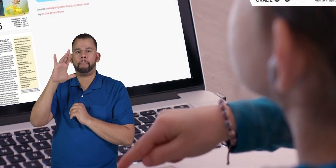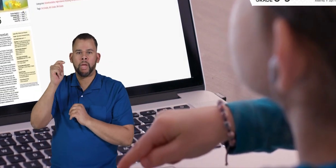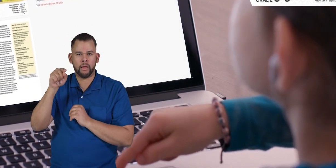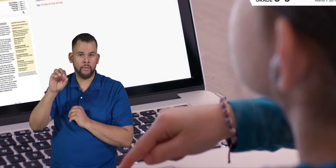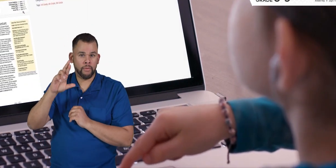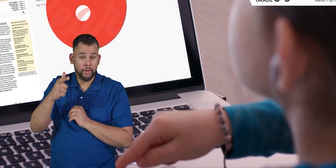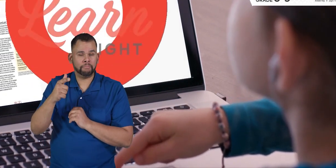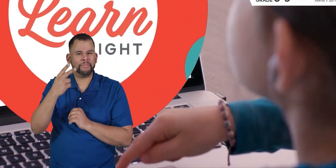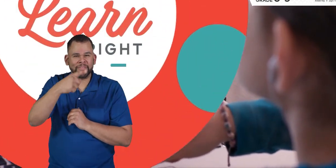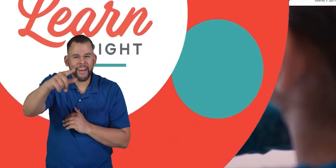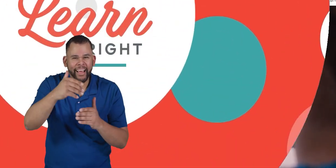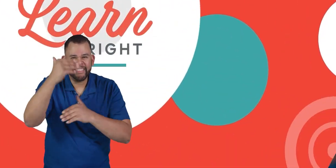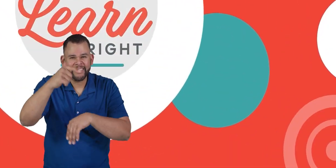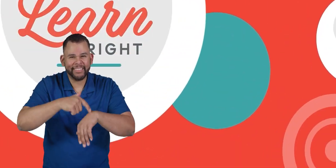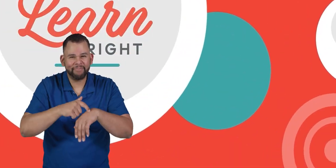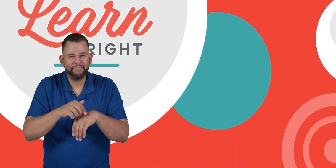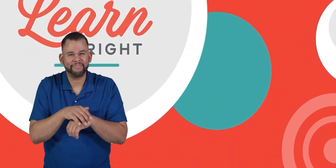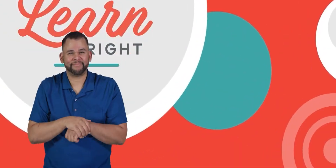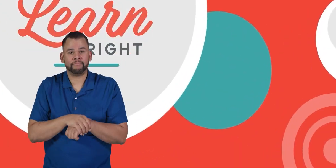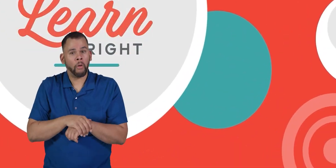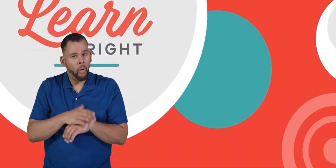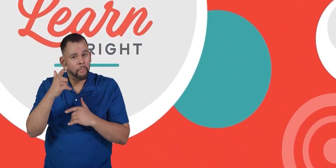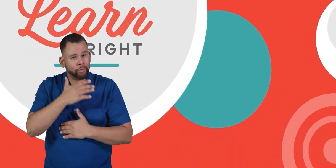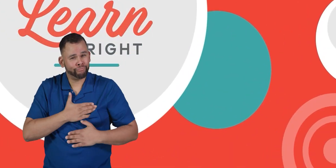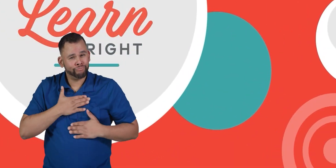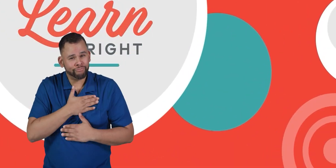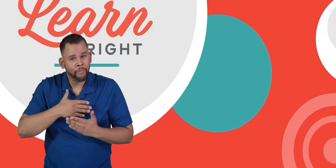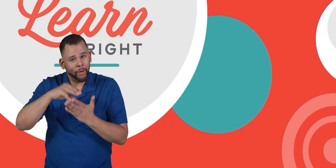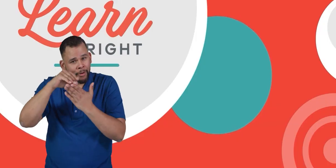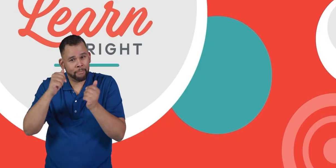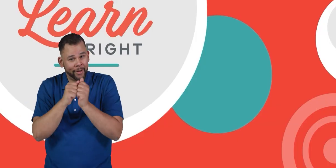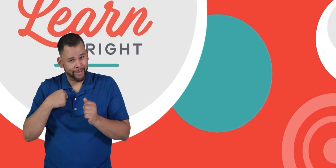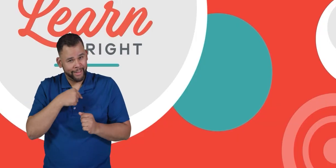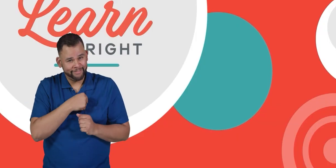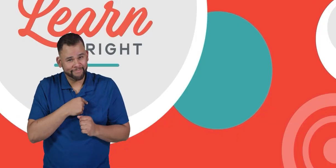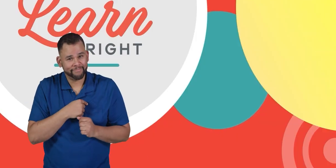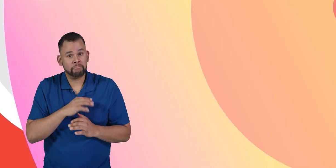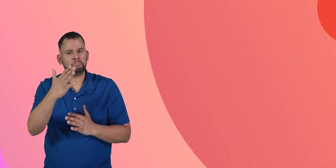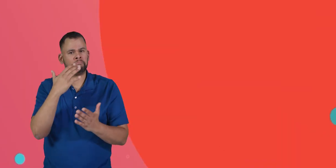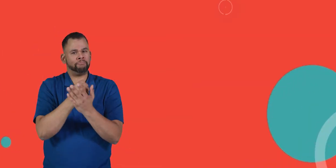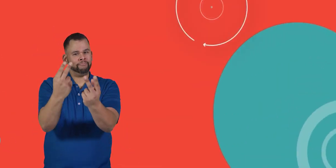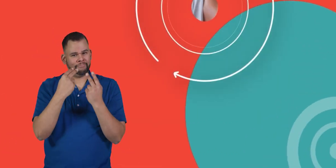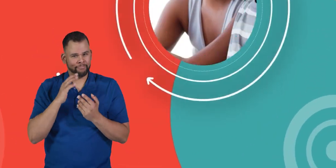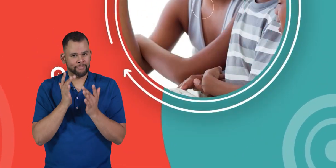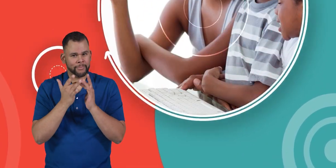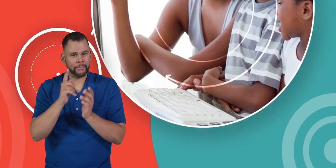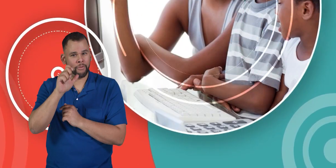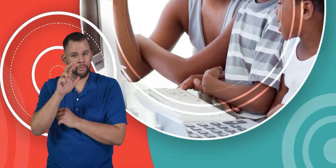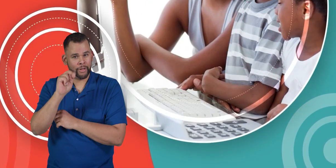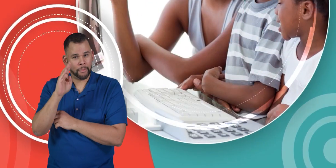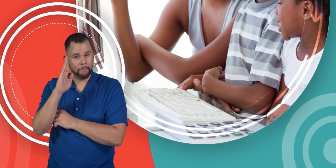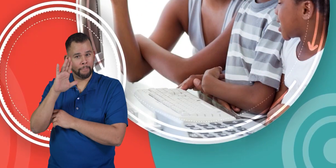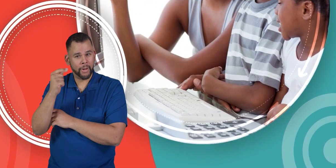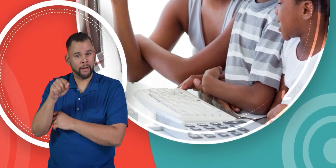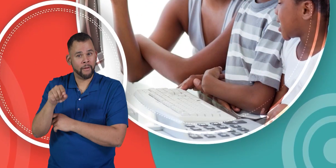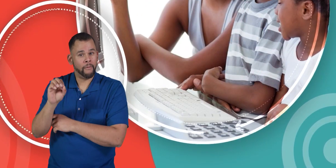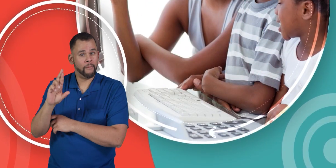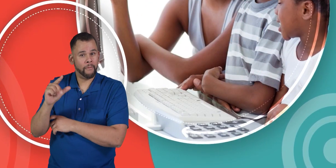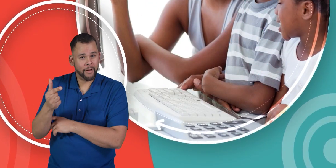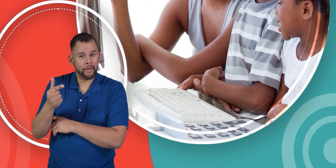time hope you had fun learning with us visit us at learnbright.org